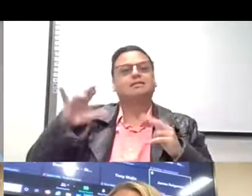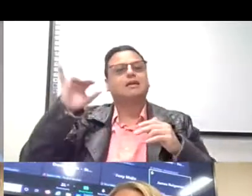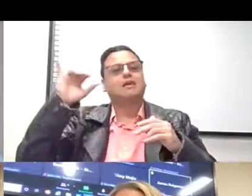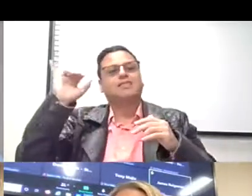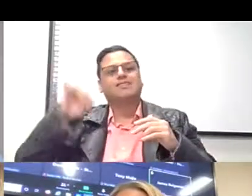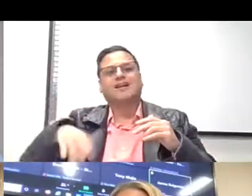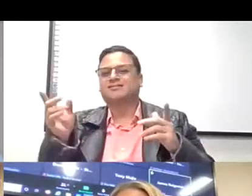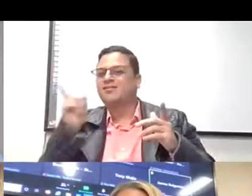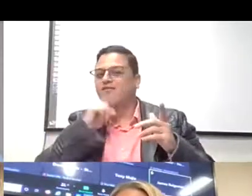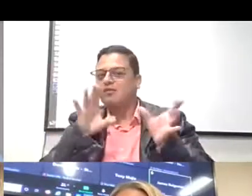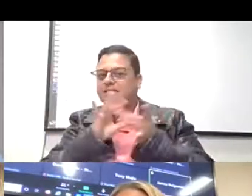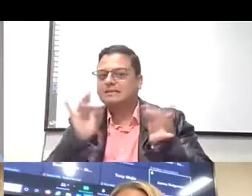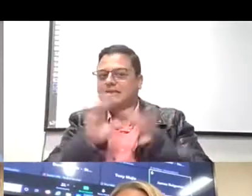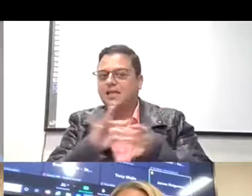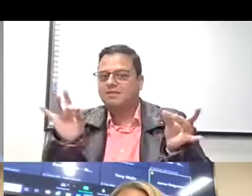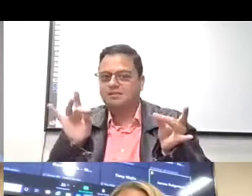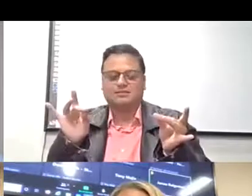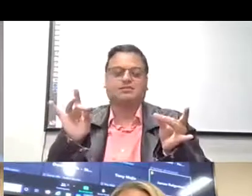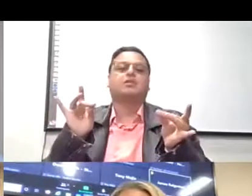false statement. I would